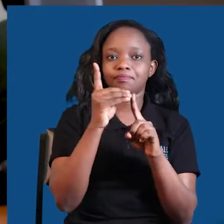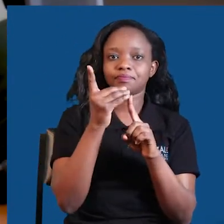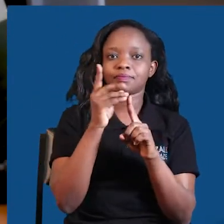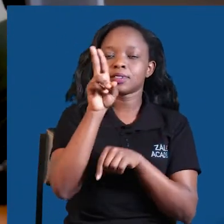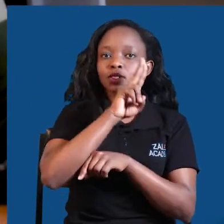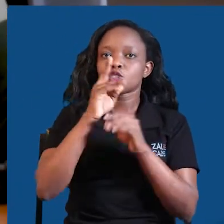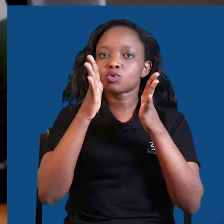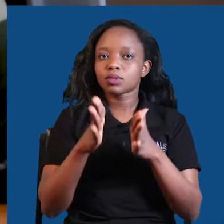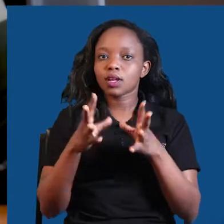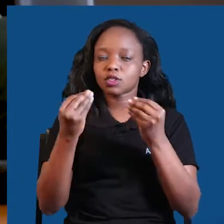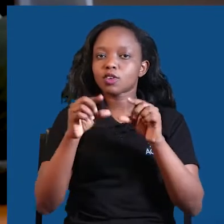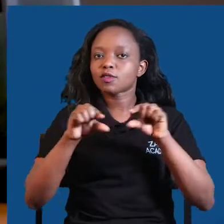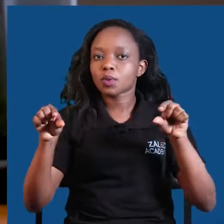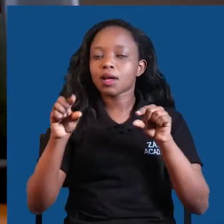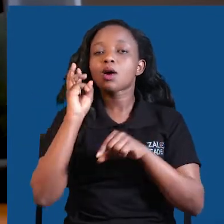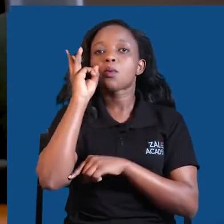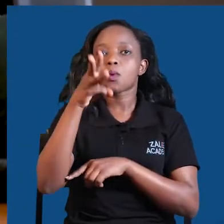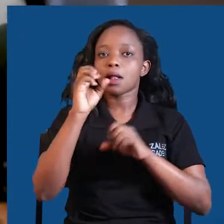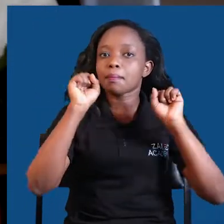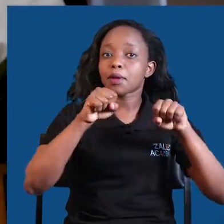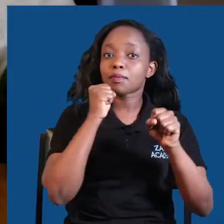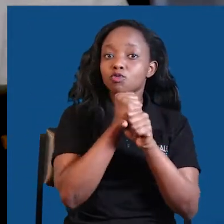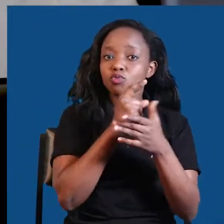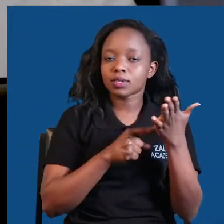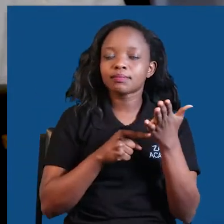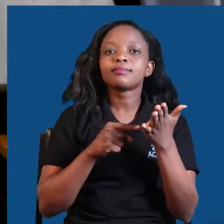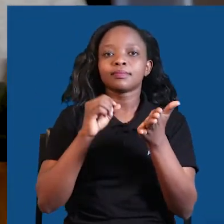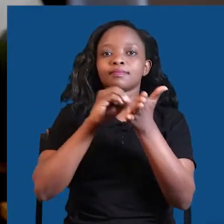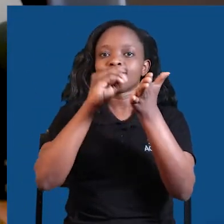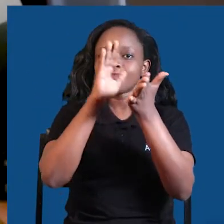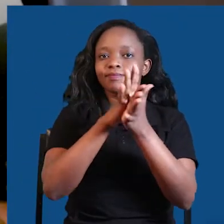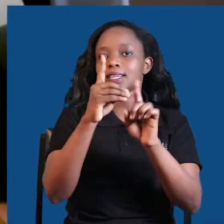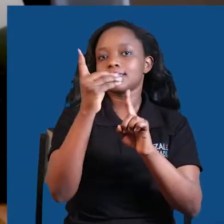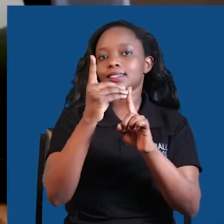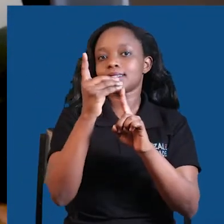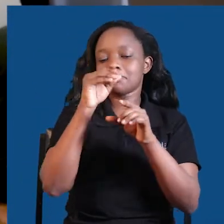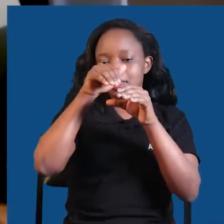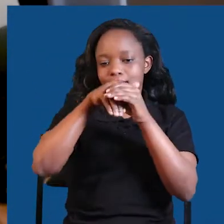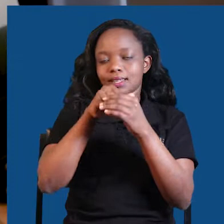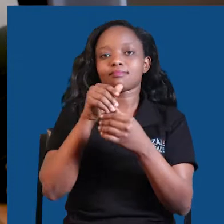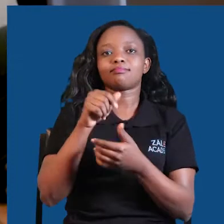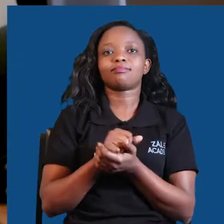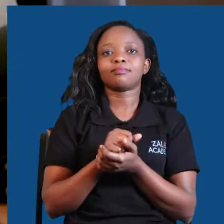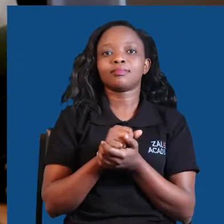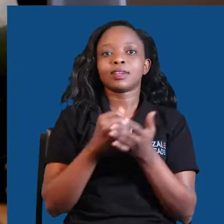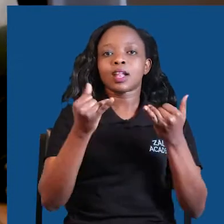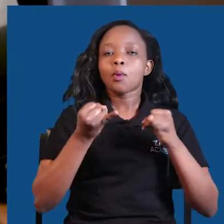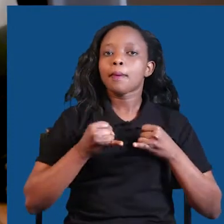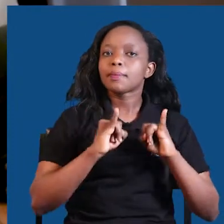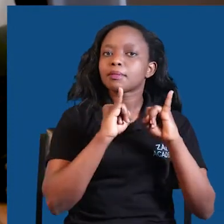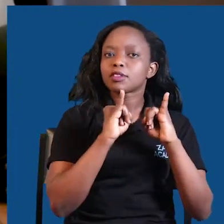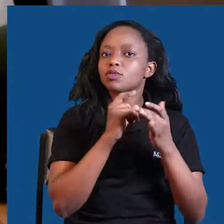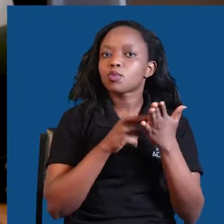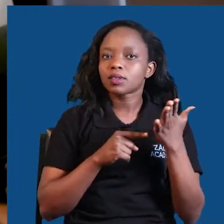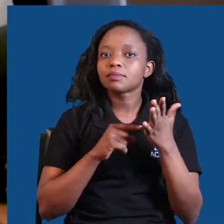data that users of that software will be able to insert their data and it's stored within it. So now